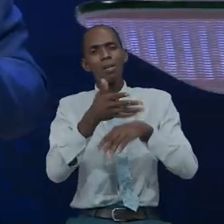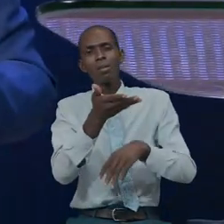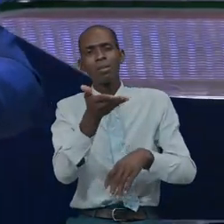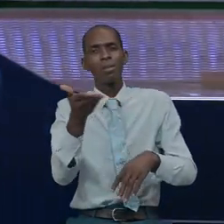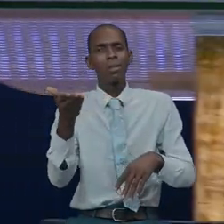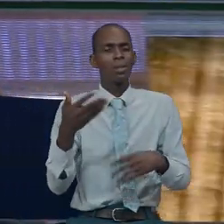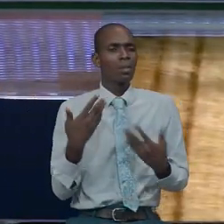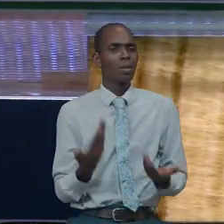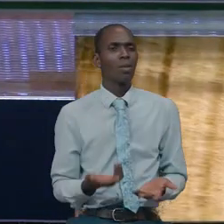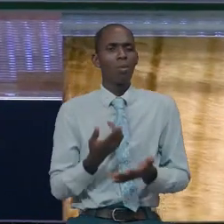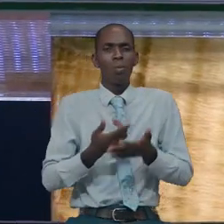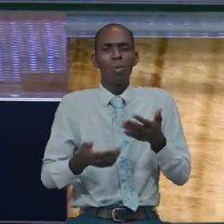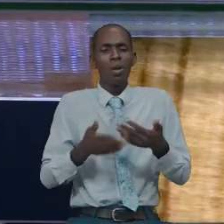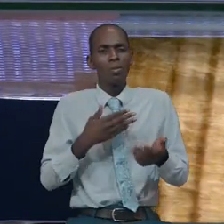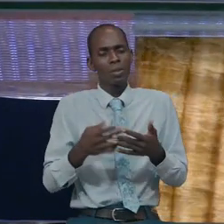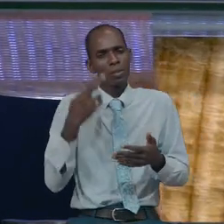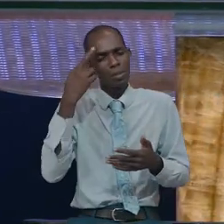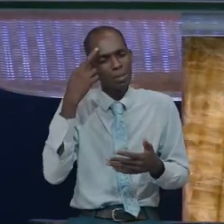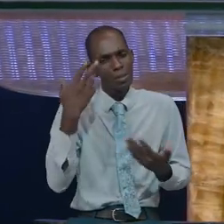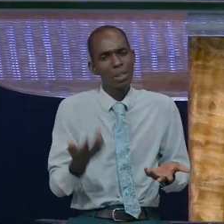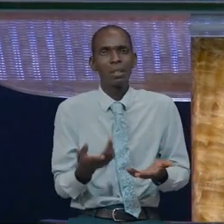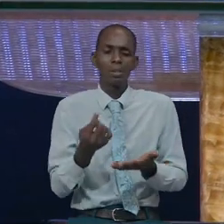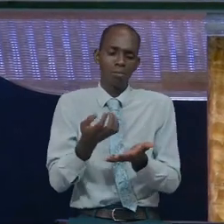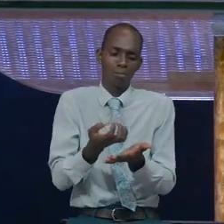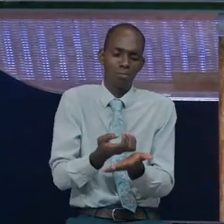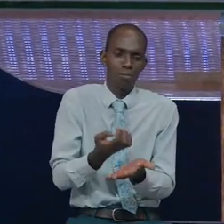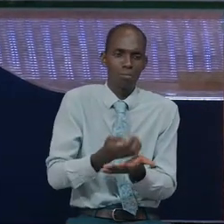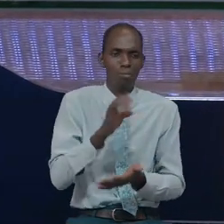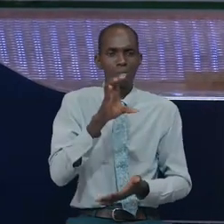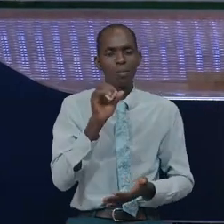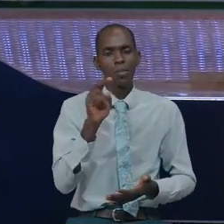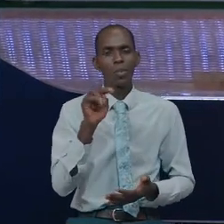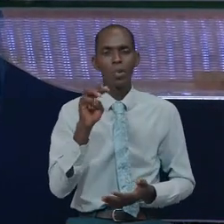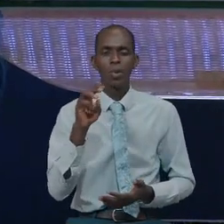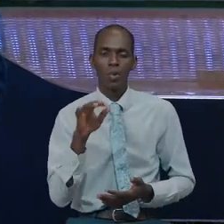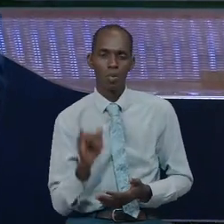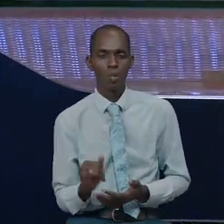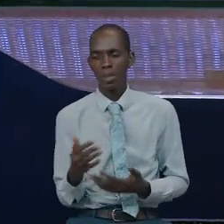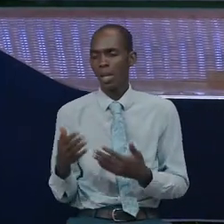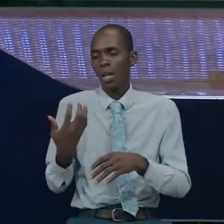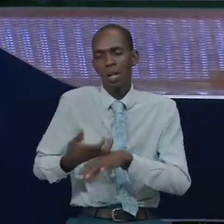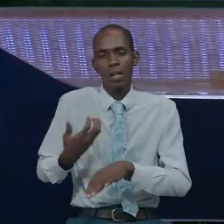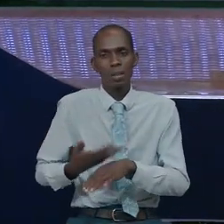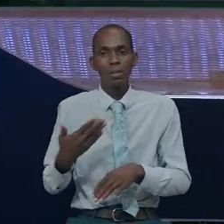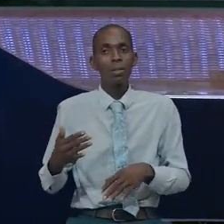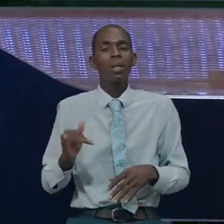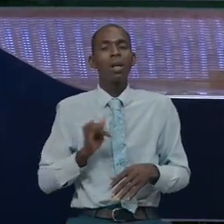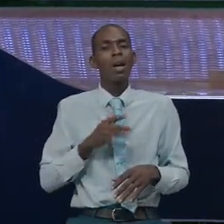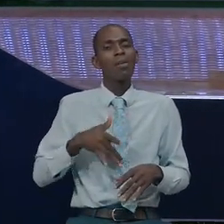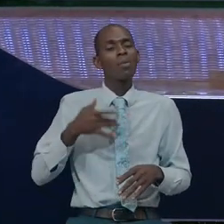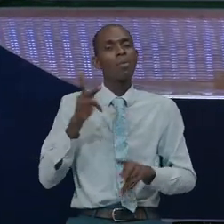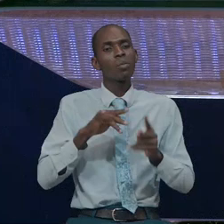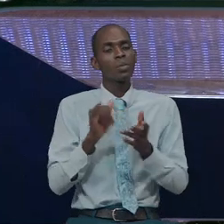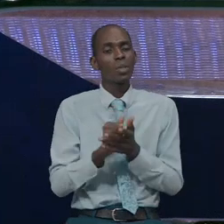the reason, if the economy is the, you know, whatever, I feel that the people who should study the Word